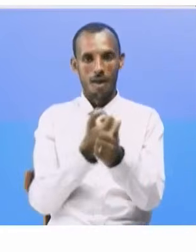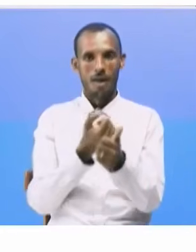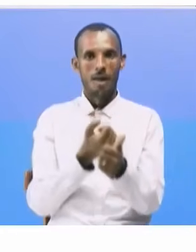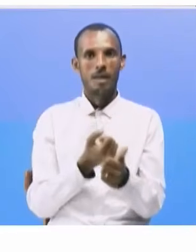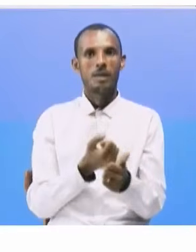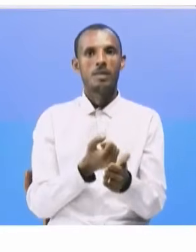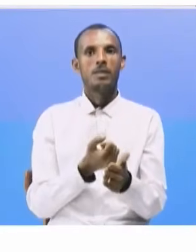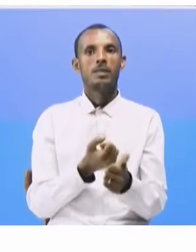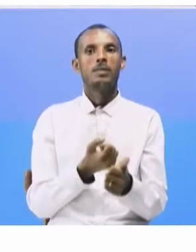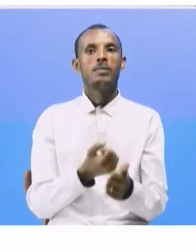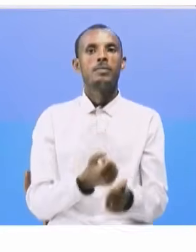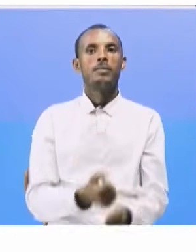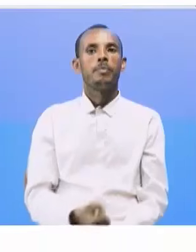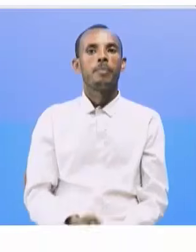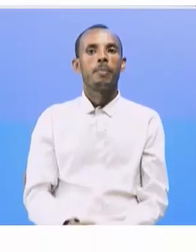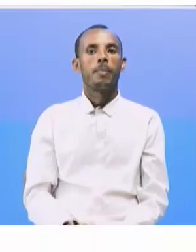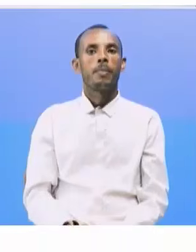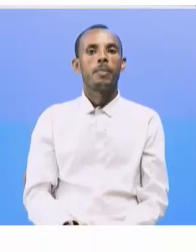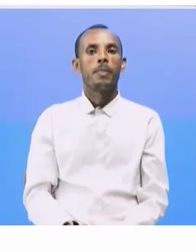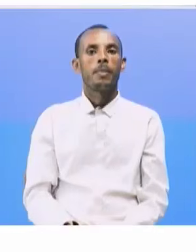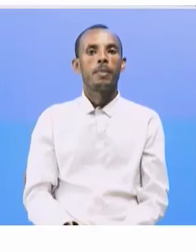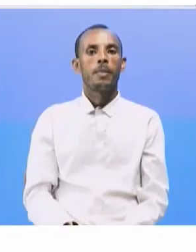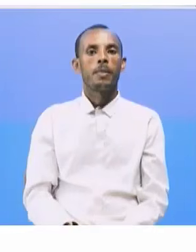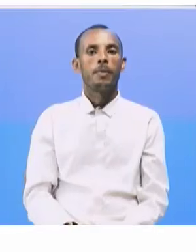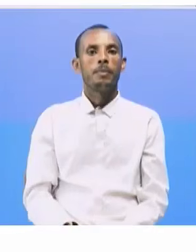the following